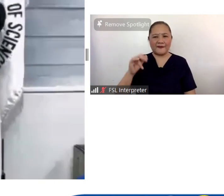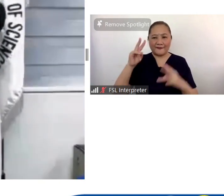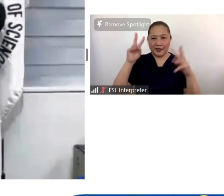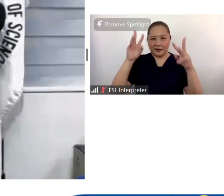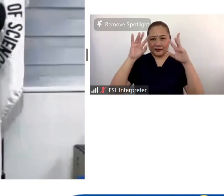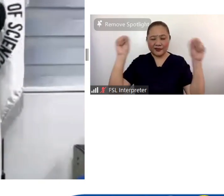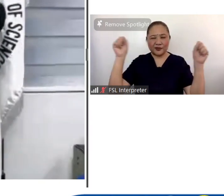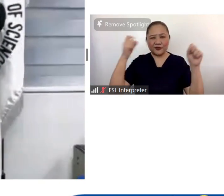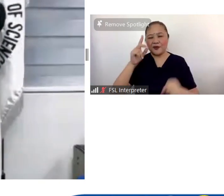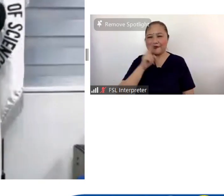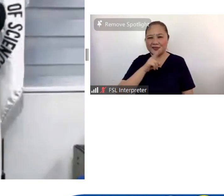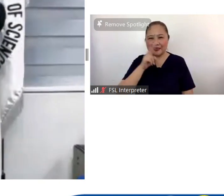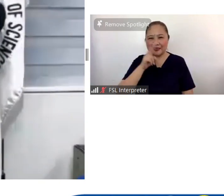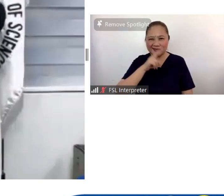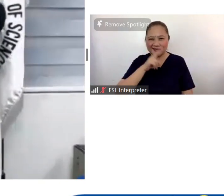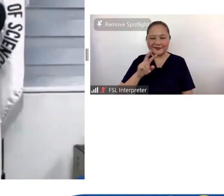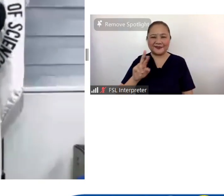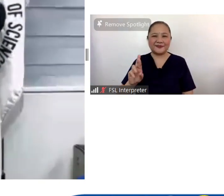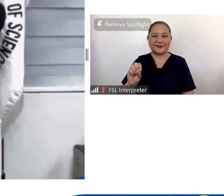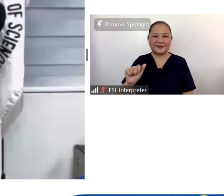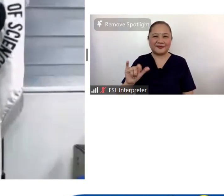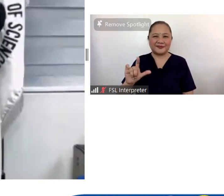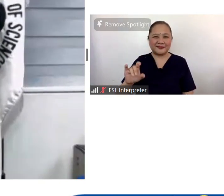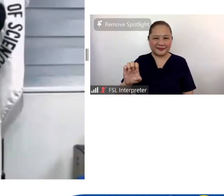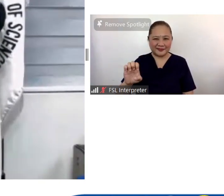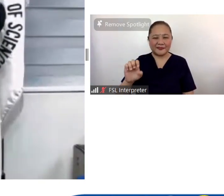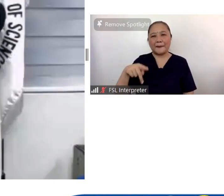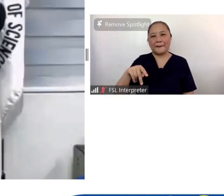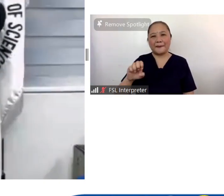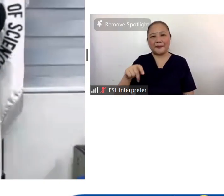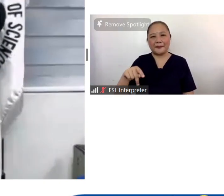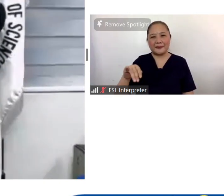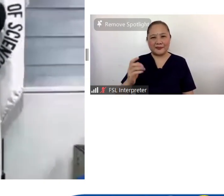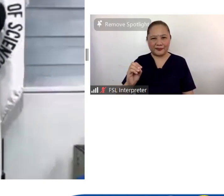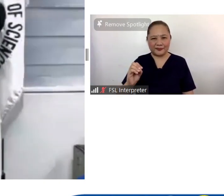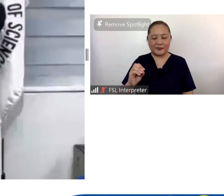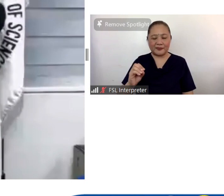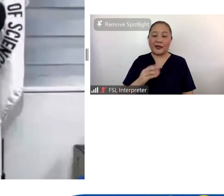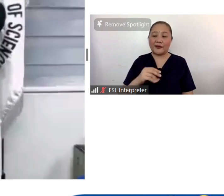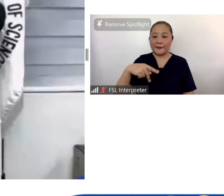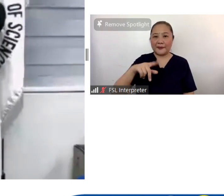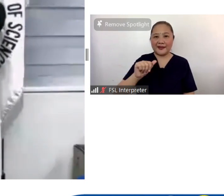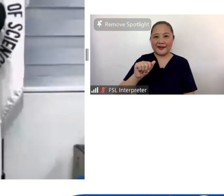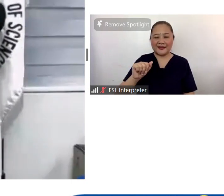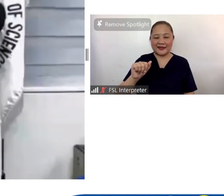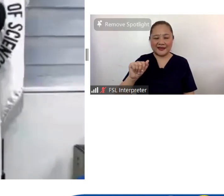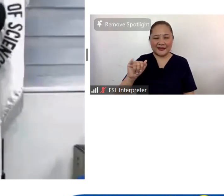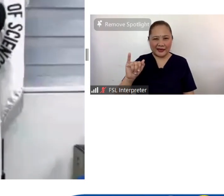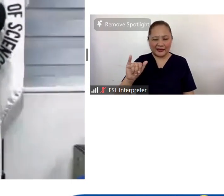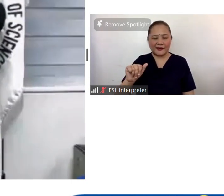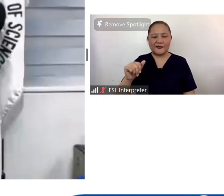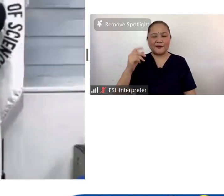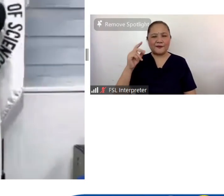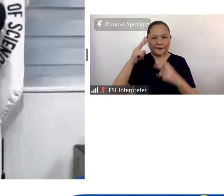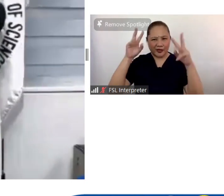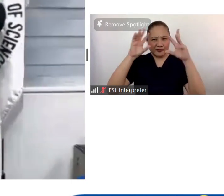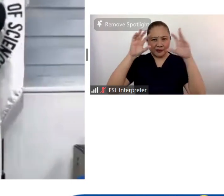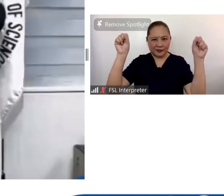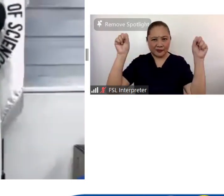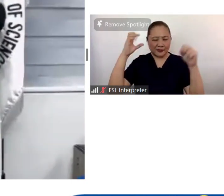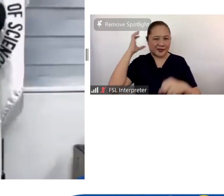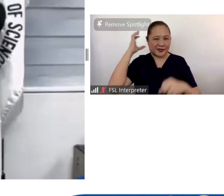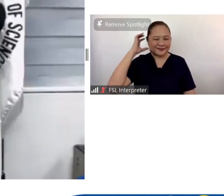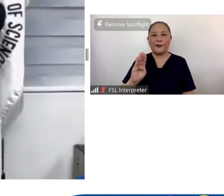for the Visayas Rosalie Pepito, and PLAI Vice President for Mindanao Abubakar